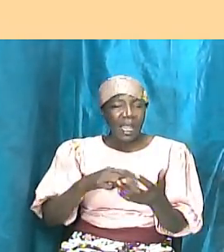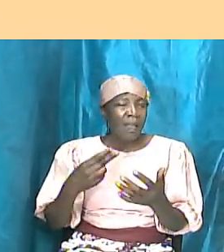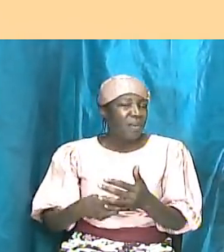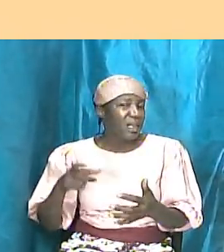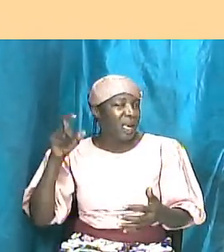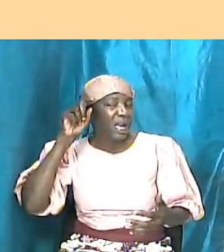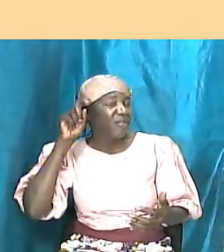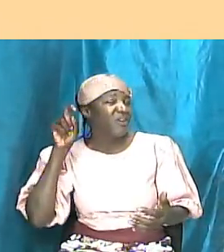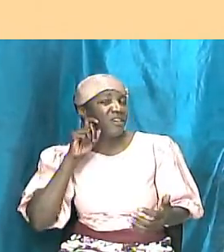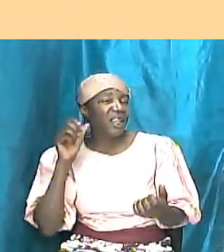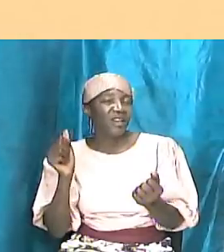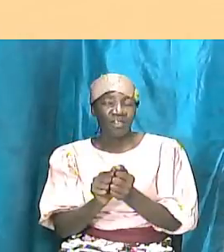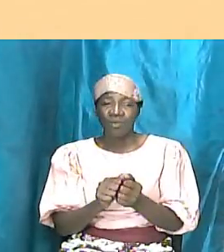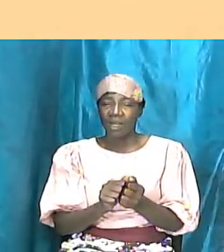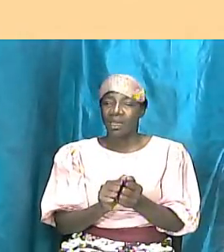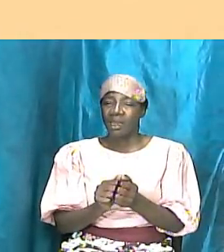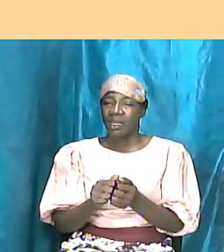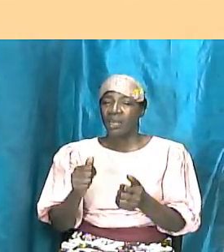after that he said, and they have children.